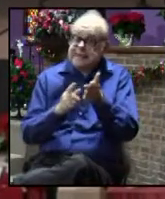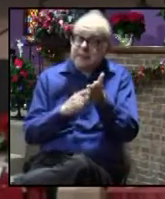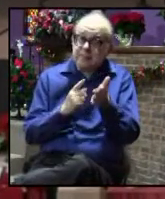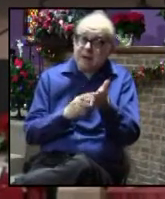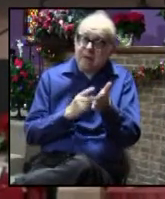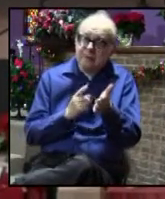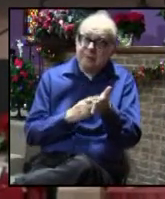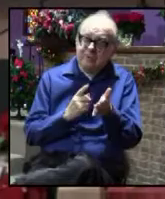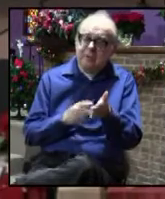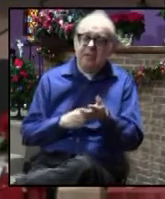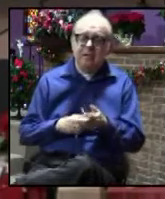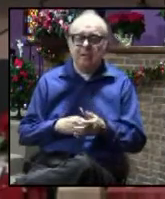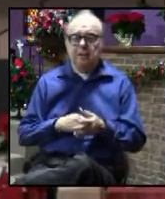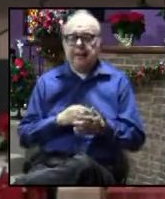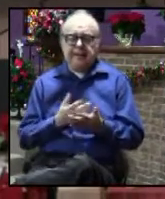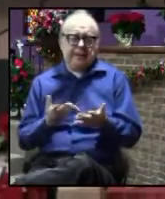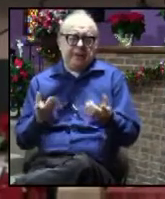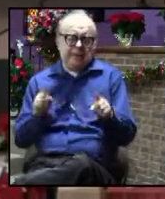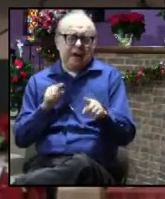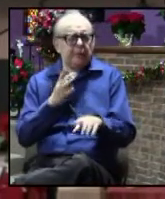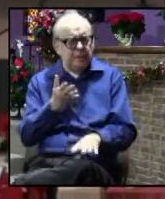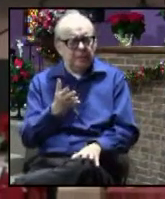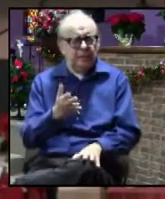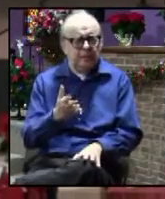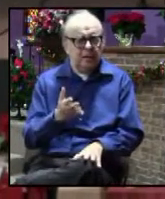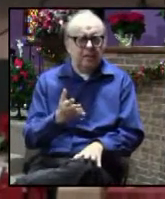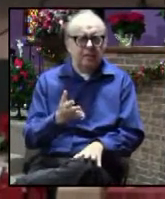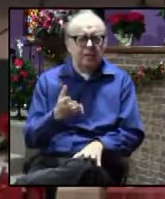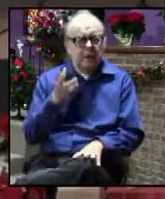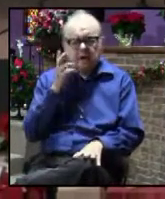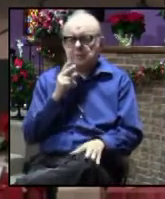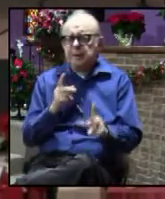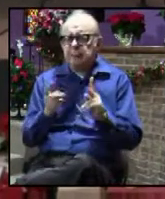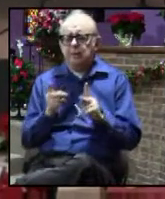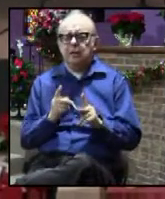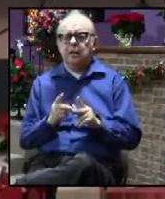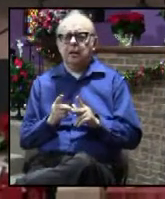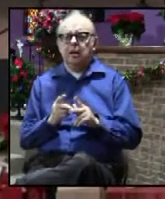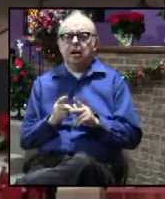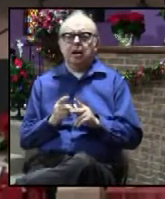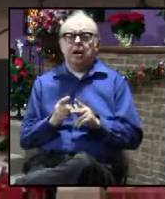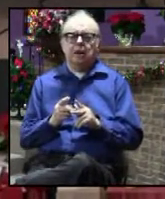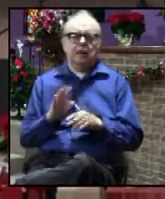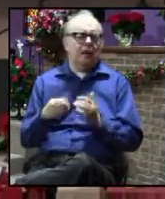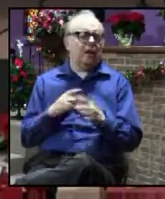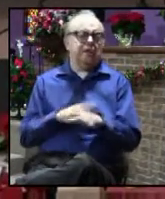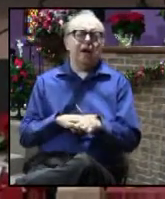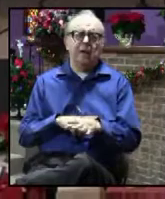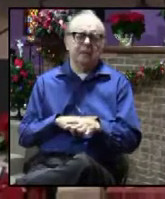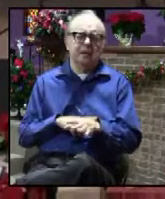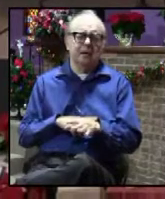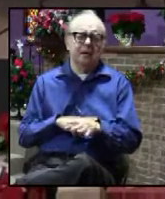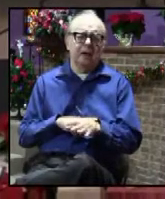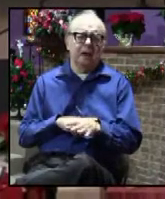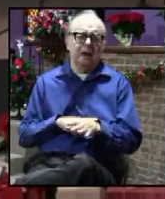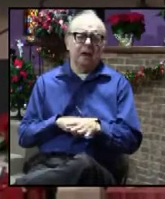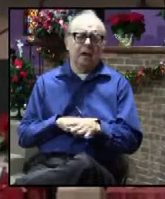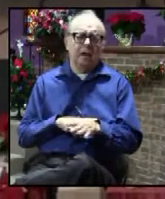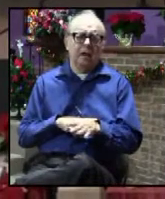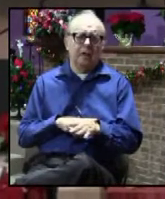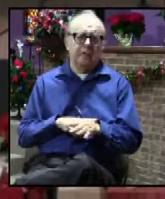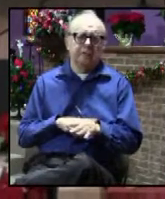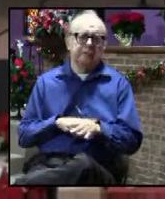Sometimes things have happened to you, and I hear people all the time, they're